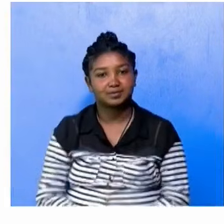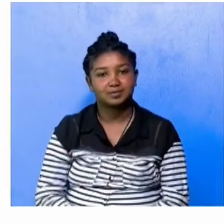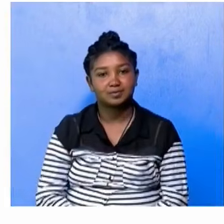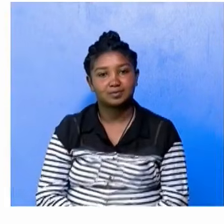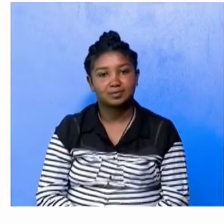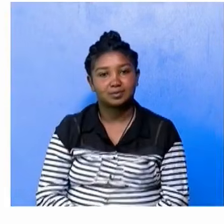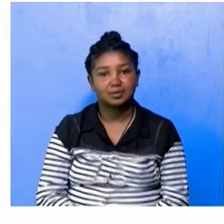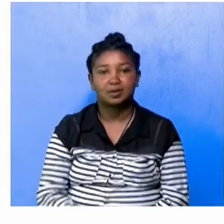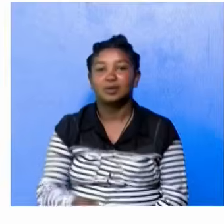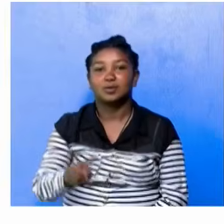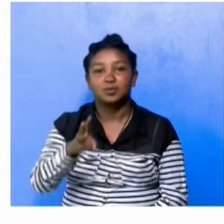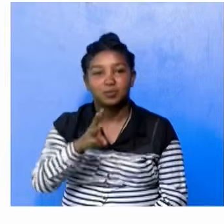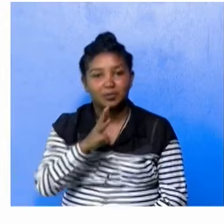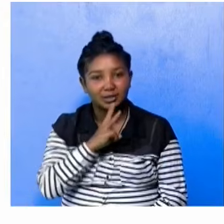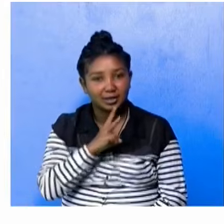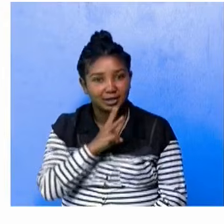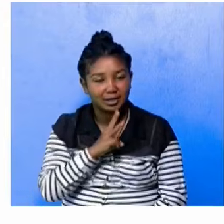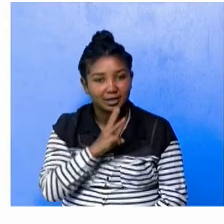Water.